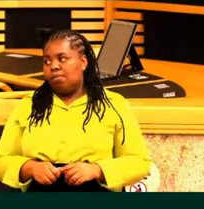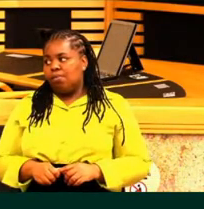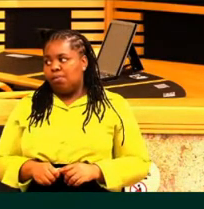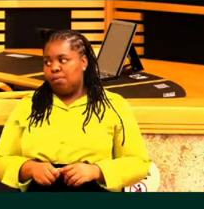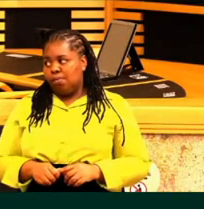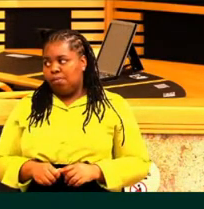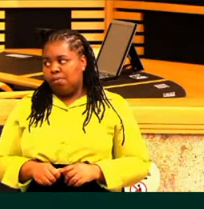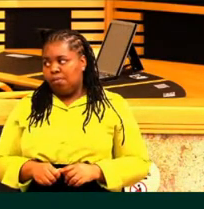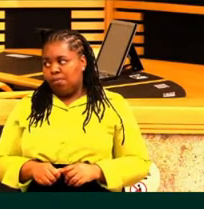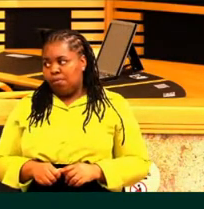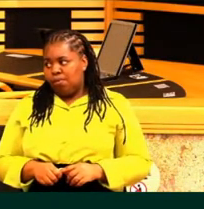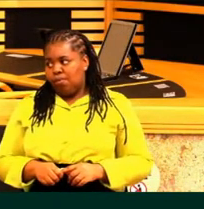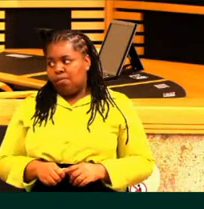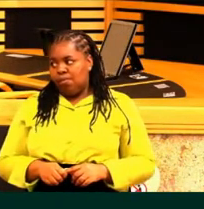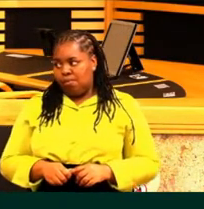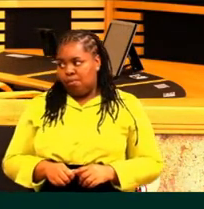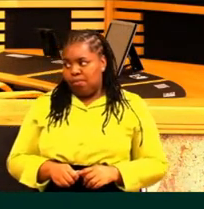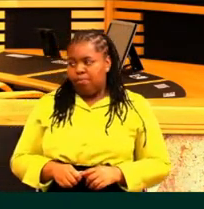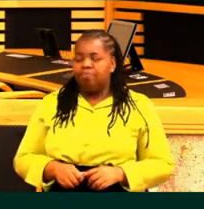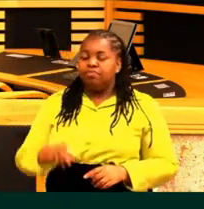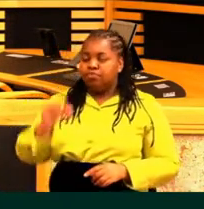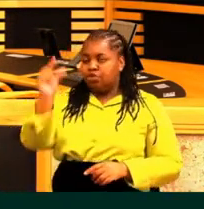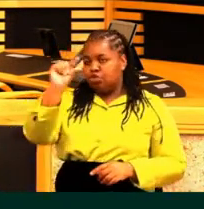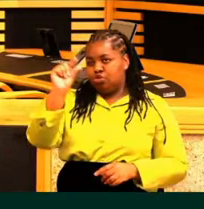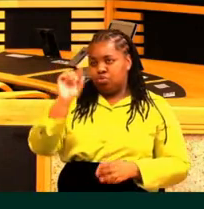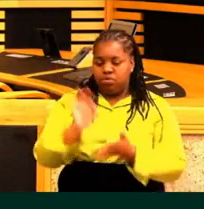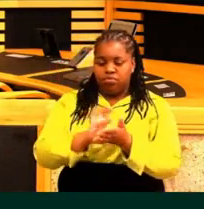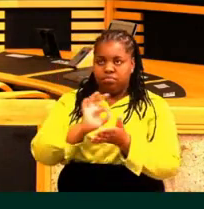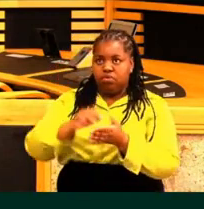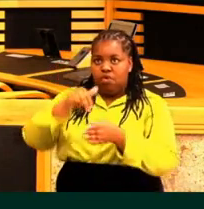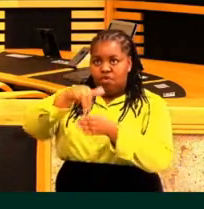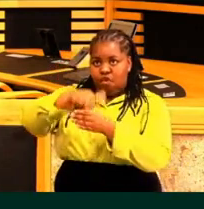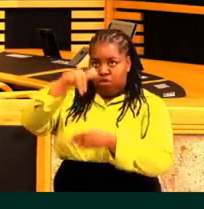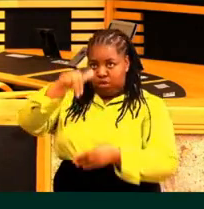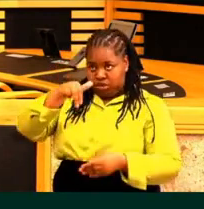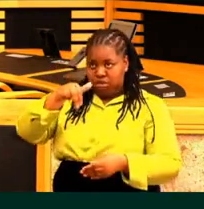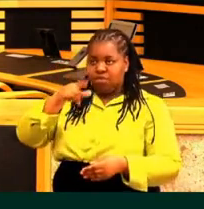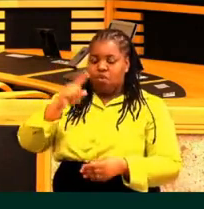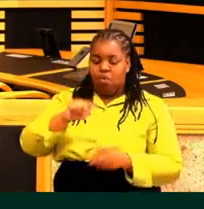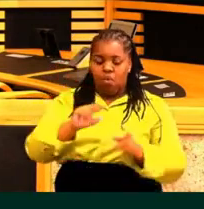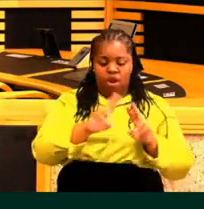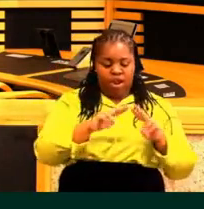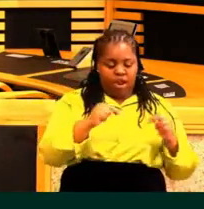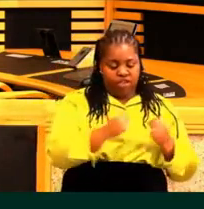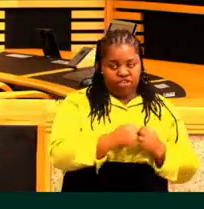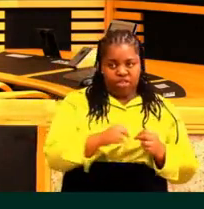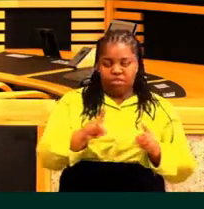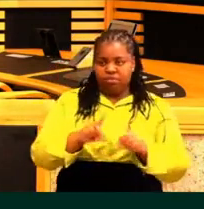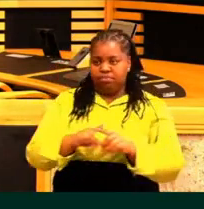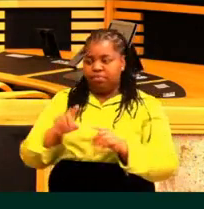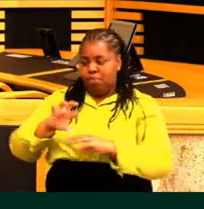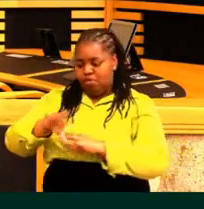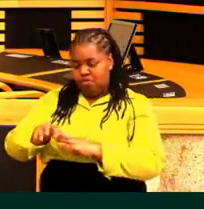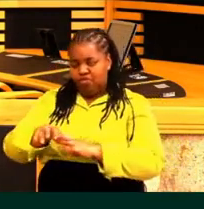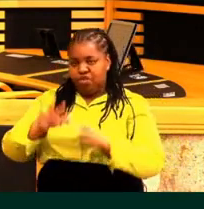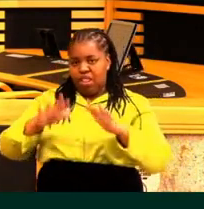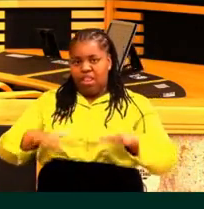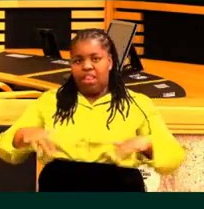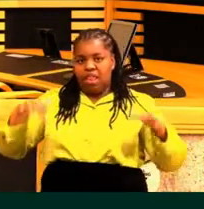as we move closer to the election for National and provincial legislative legislative